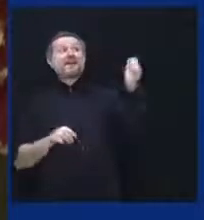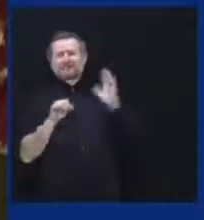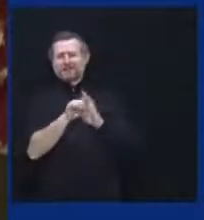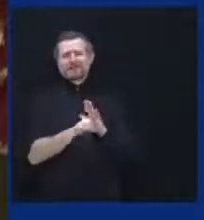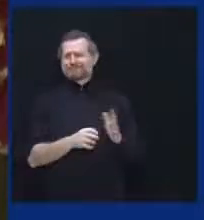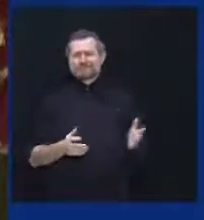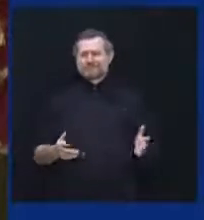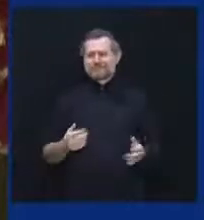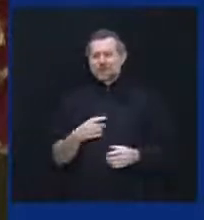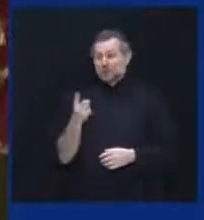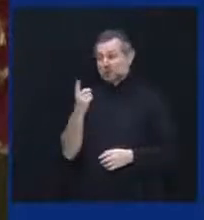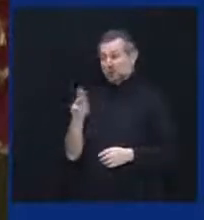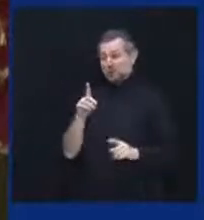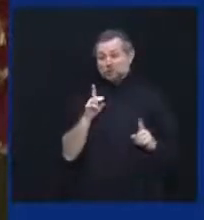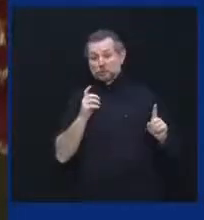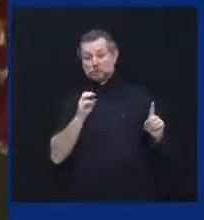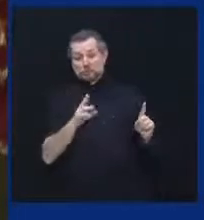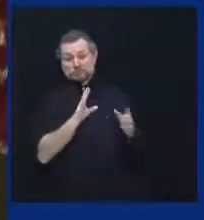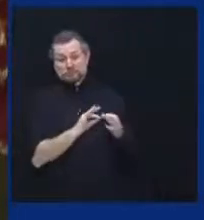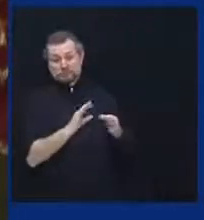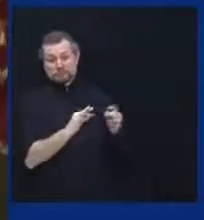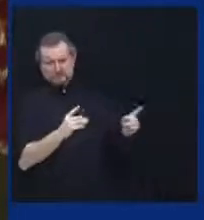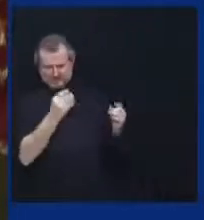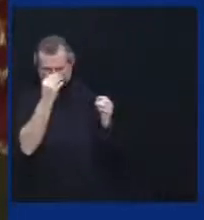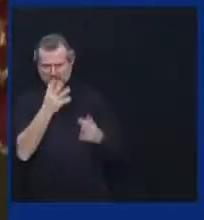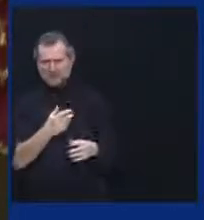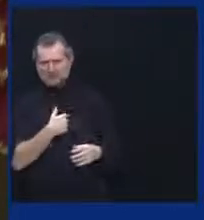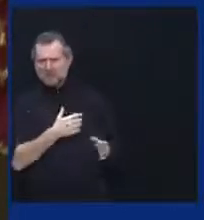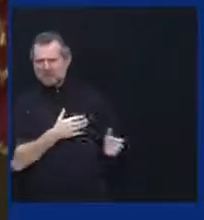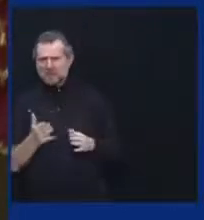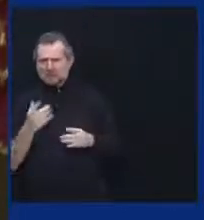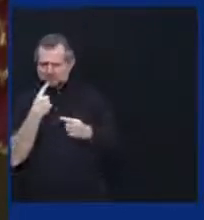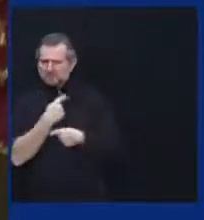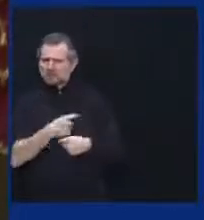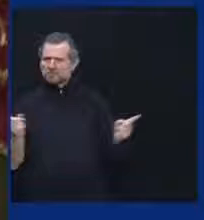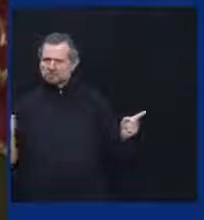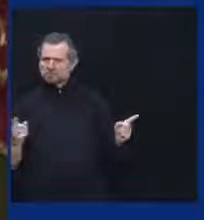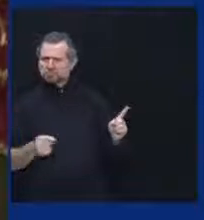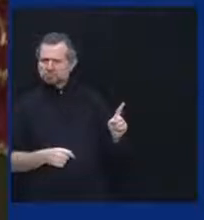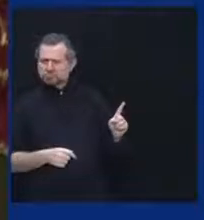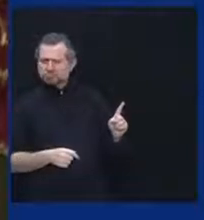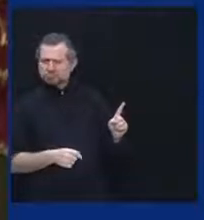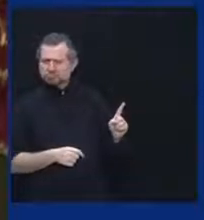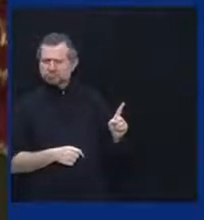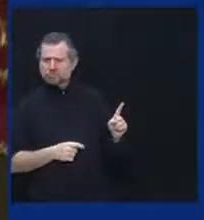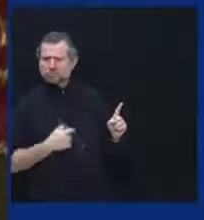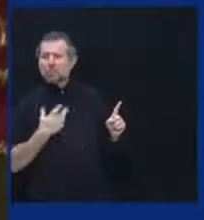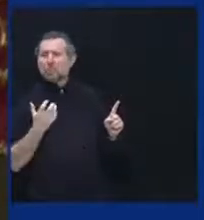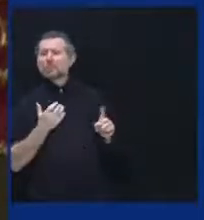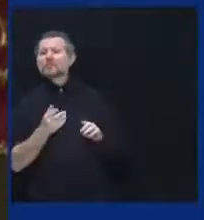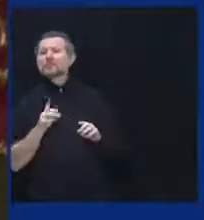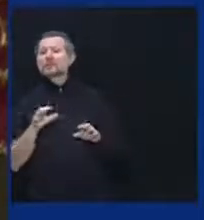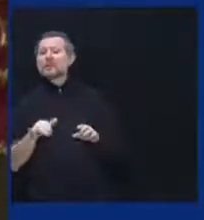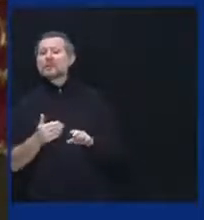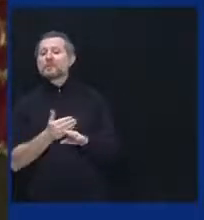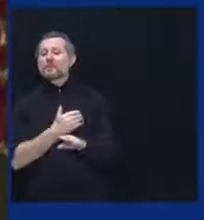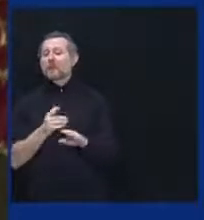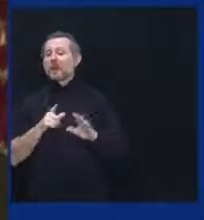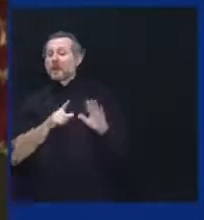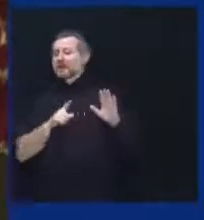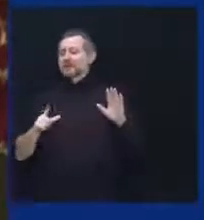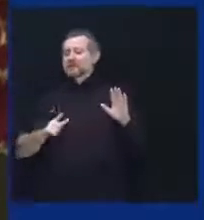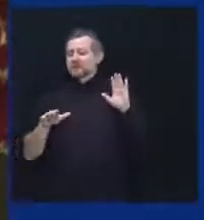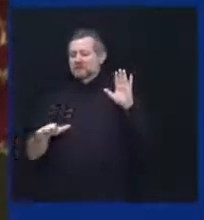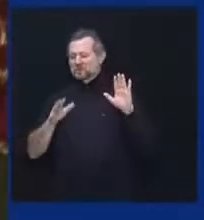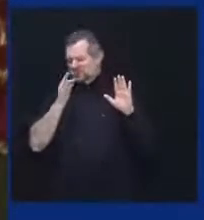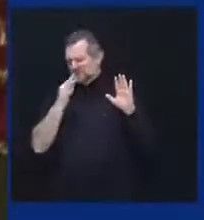said, this was information that we had always planned on releasing. We were looking to do it ahead of the legislative hearings that were upcoming, and the audit continues